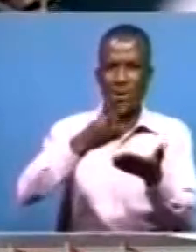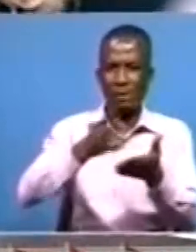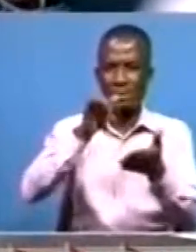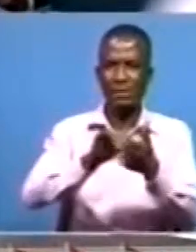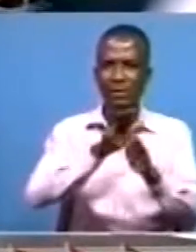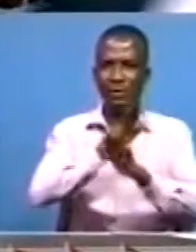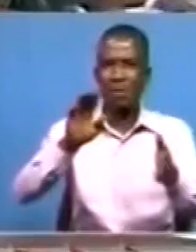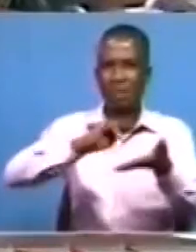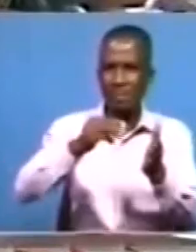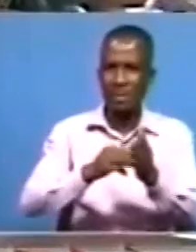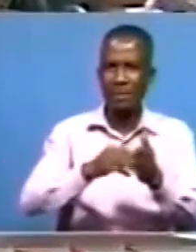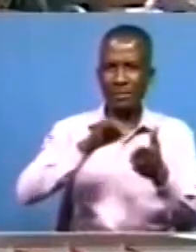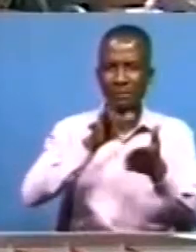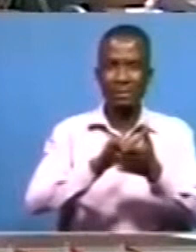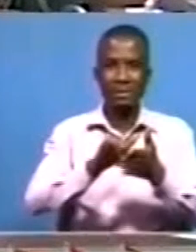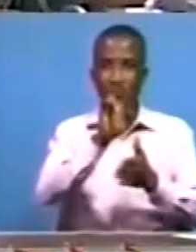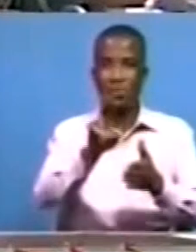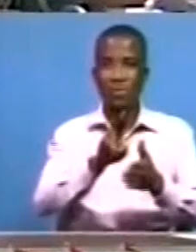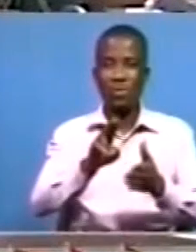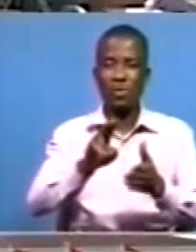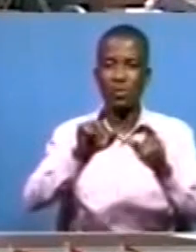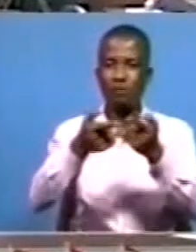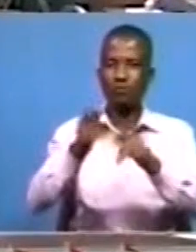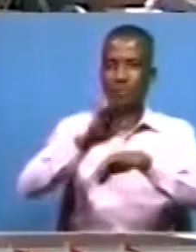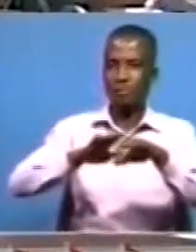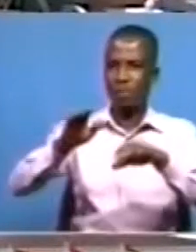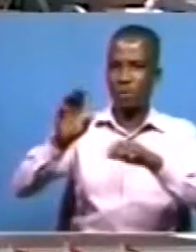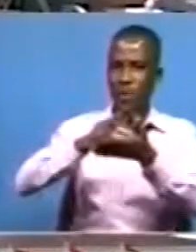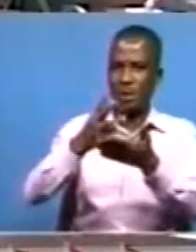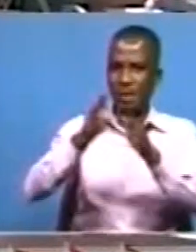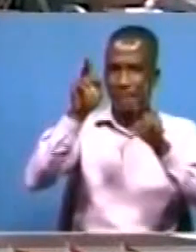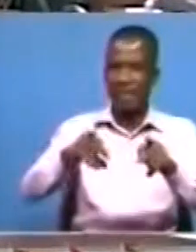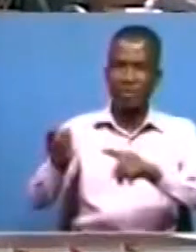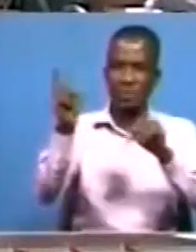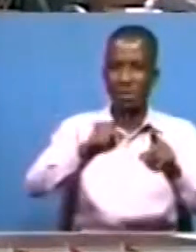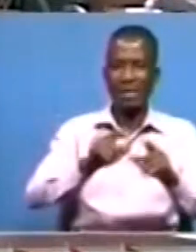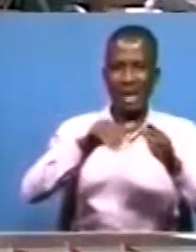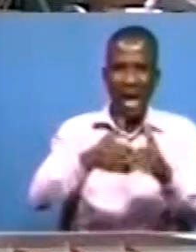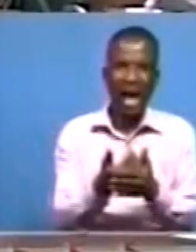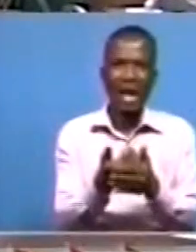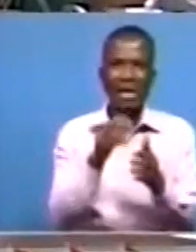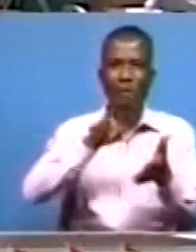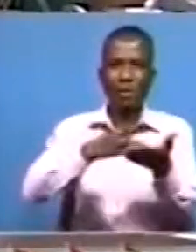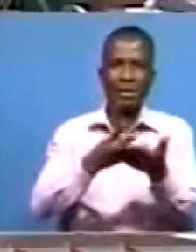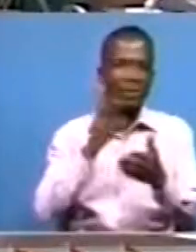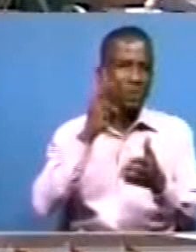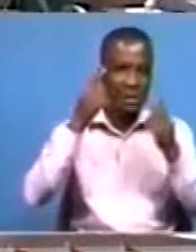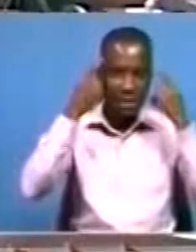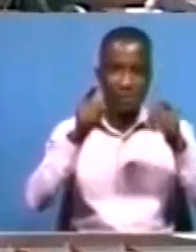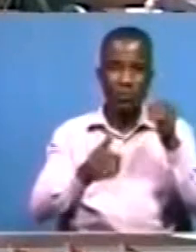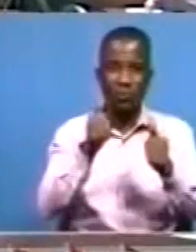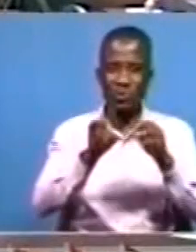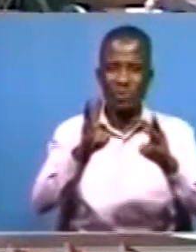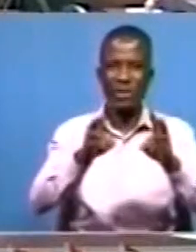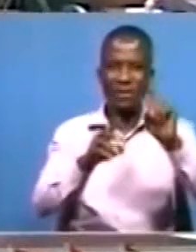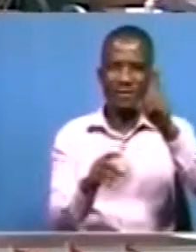not arise from the description given by the party who called the witness, but the nature of testimony given by the witness.